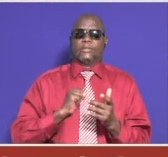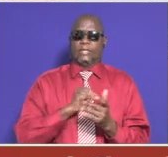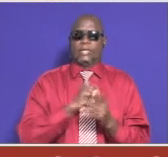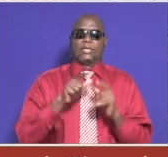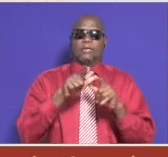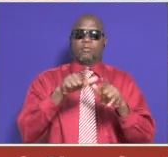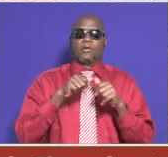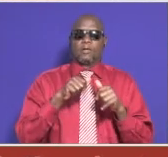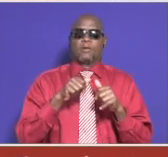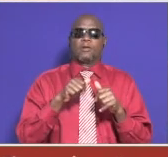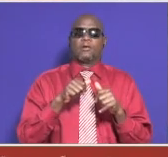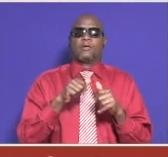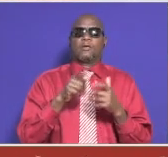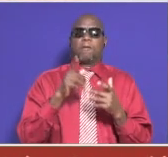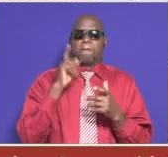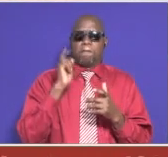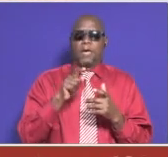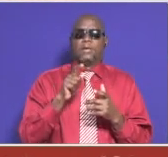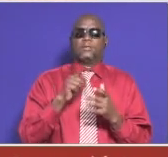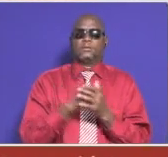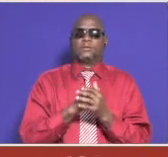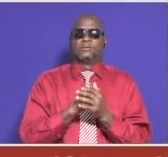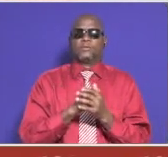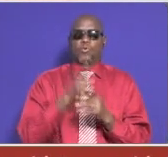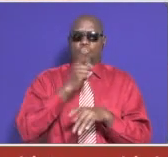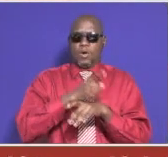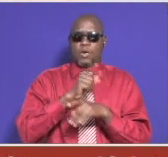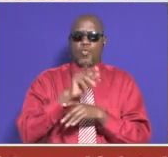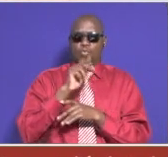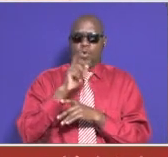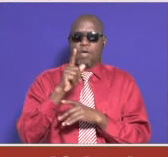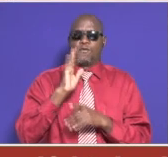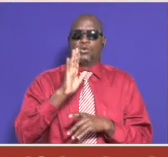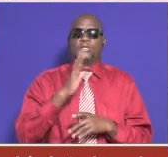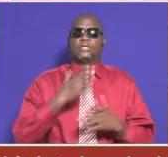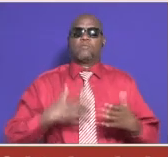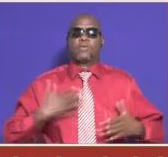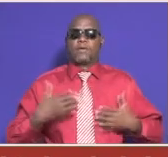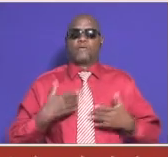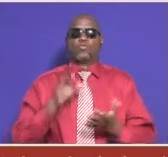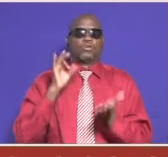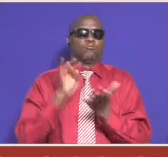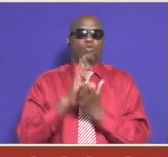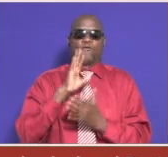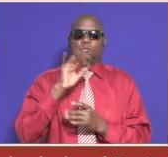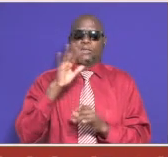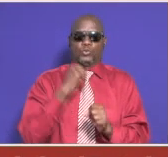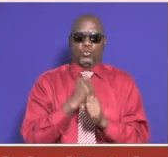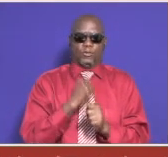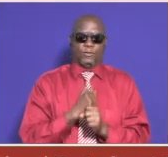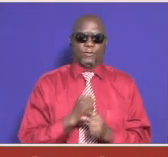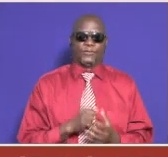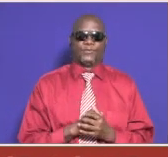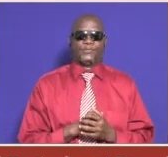an absentia be made on Kuria's unbecoming conduct and that he be left off his duty. It is my submission, Mr. Speaker, that the